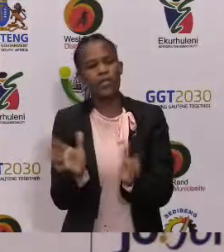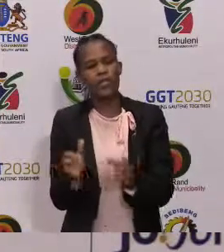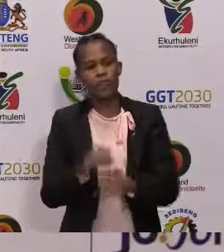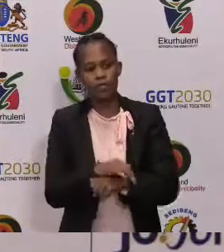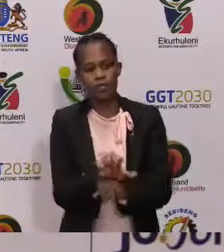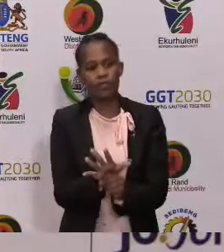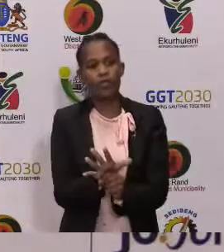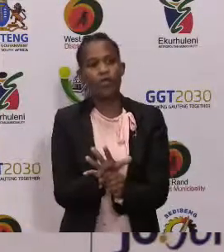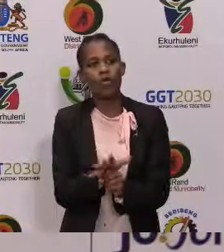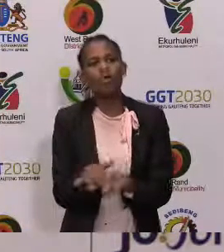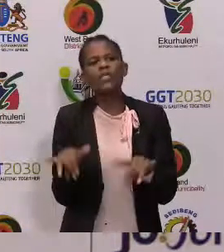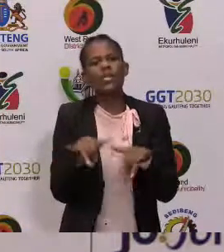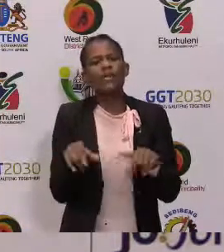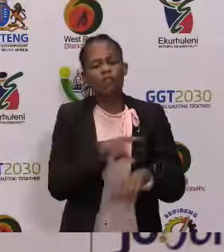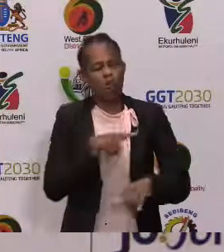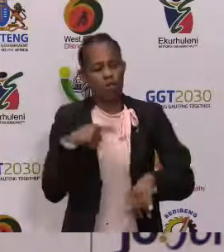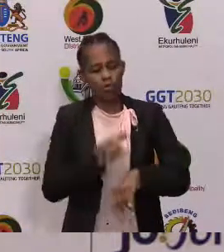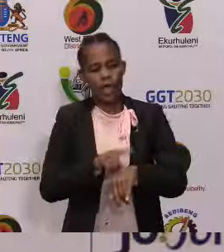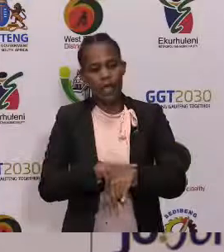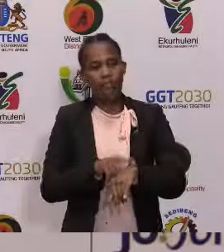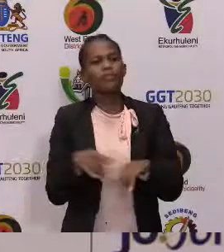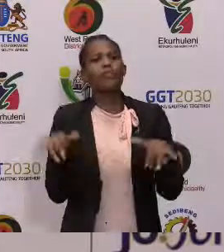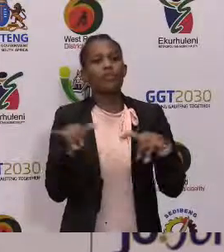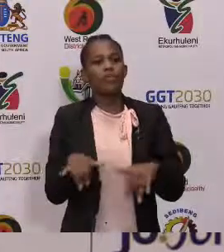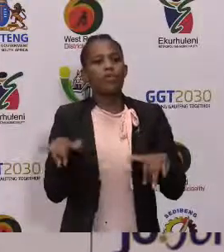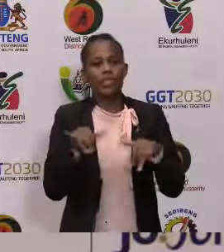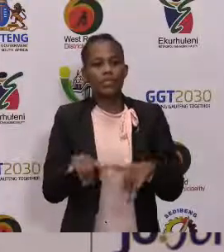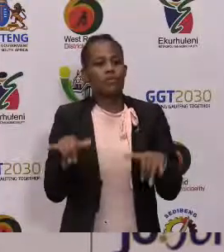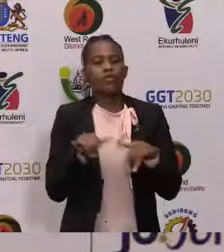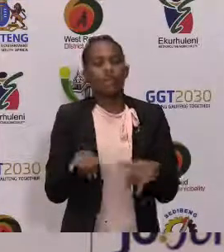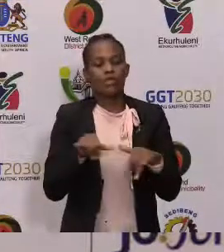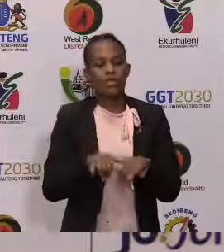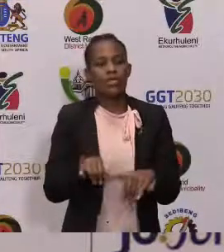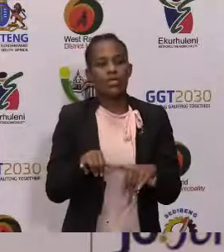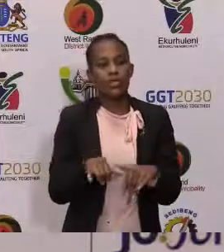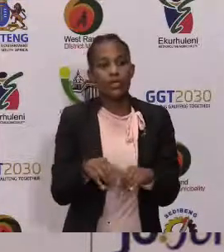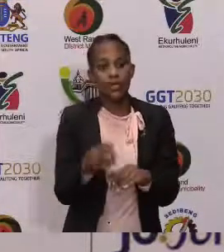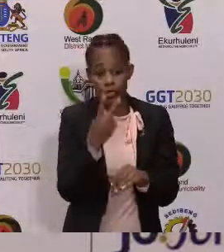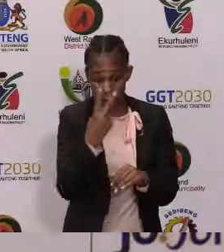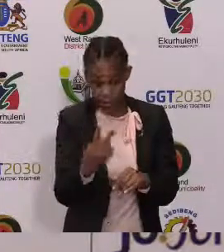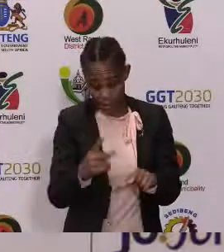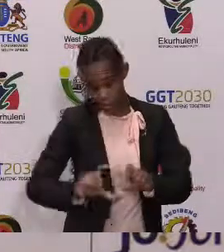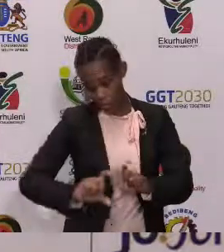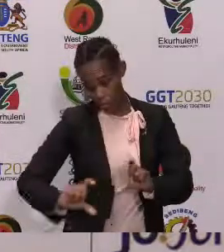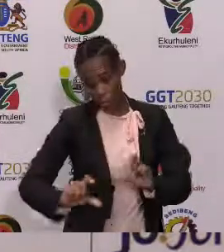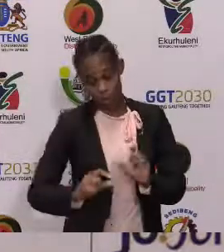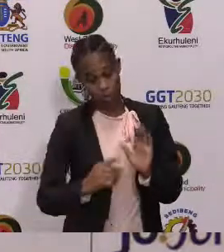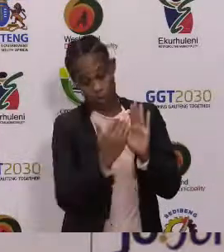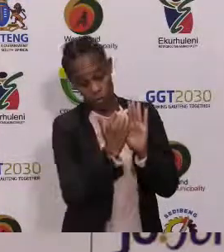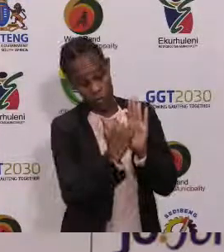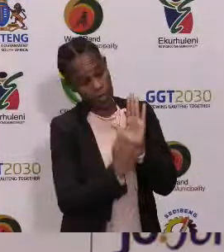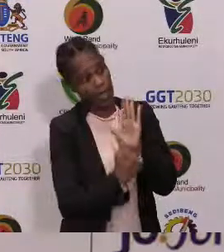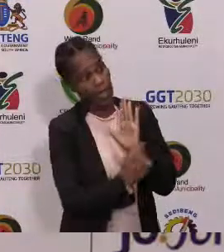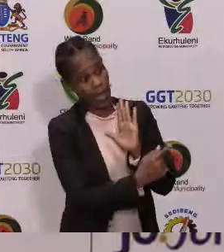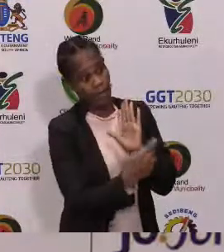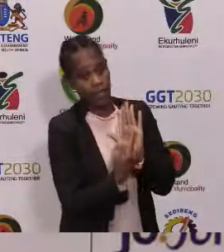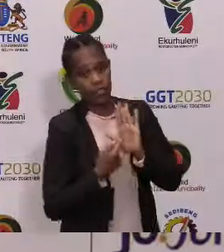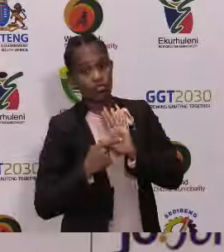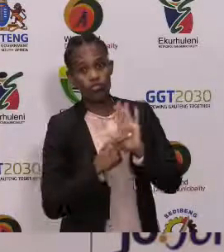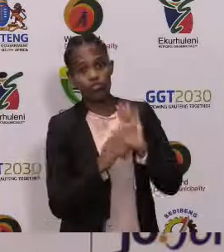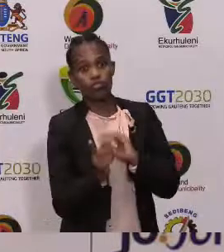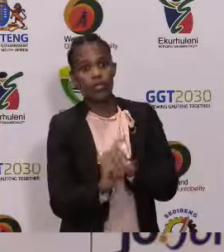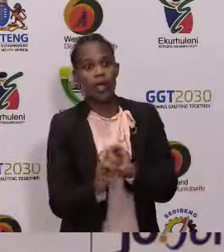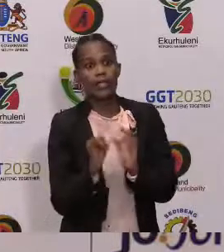long after the wave has actually passed. So as you can see, the bottom graph there basically shows that individuals